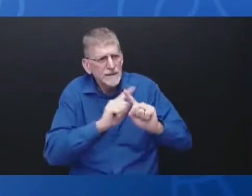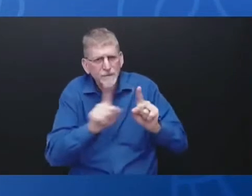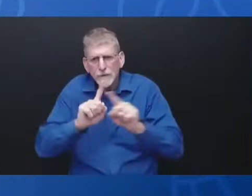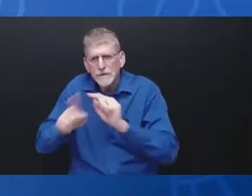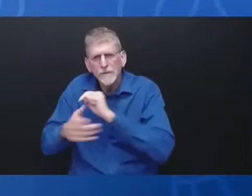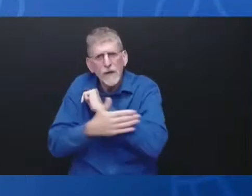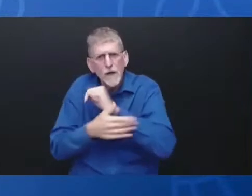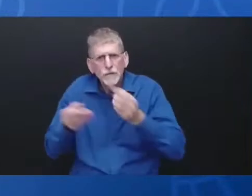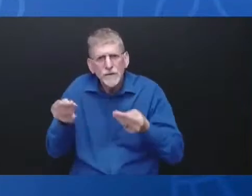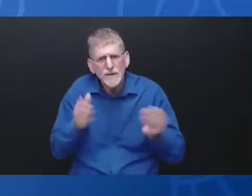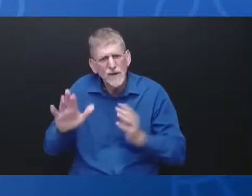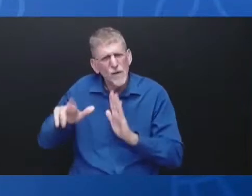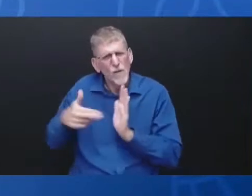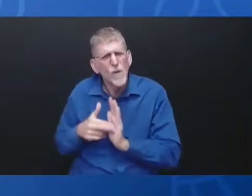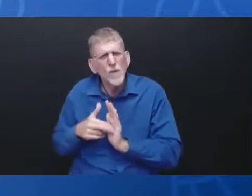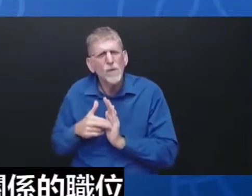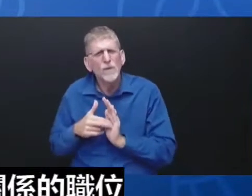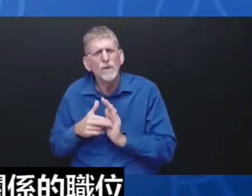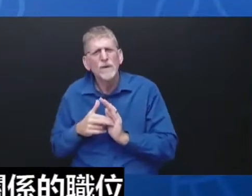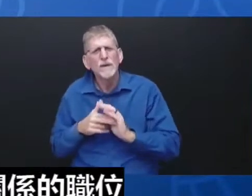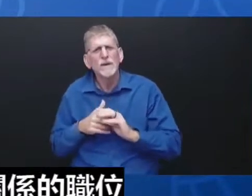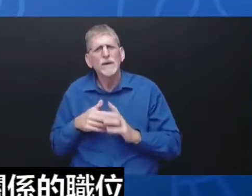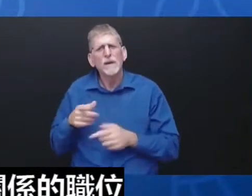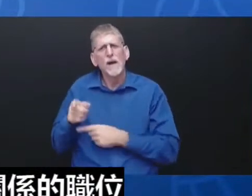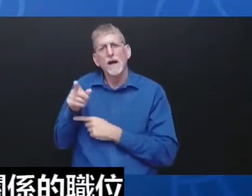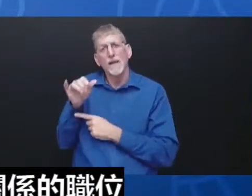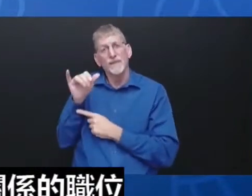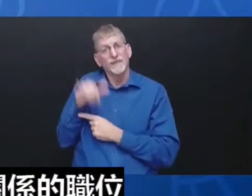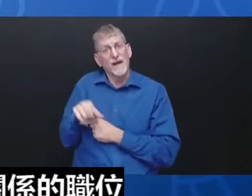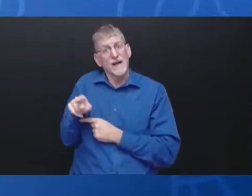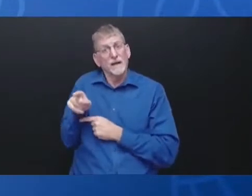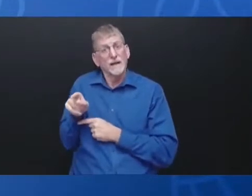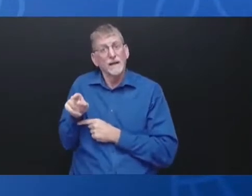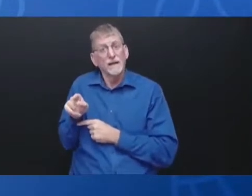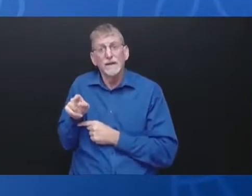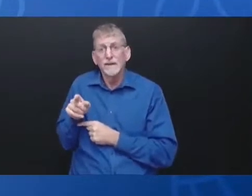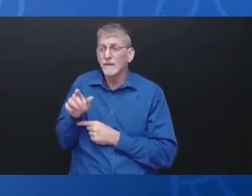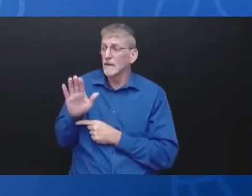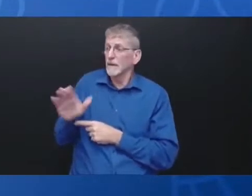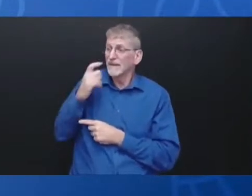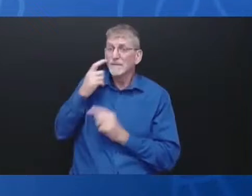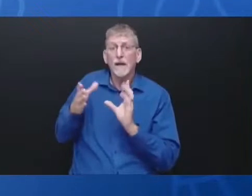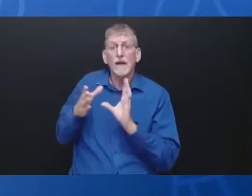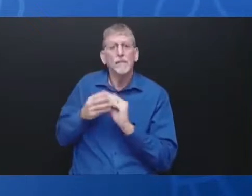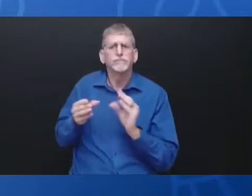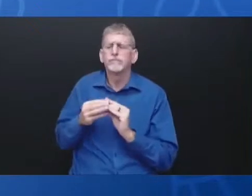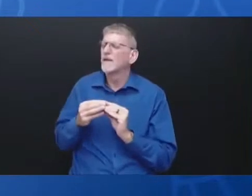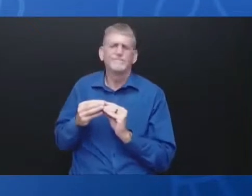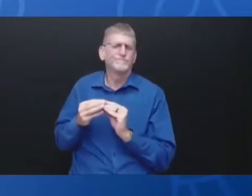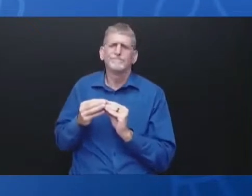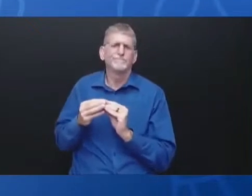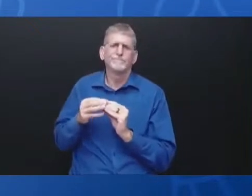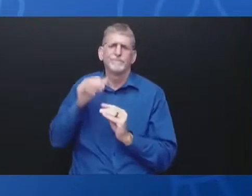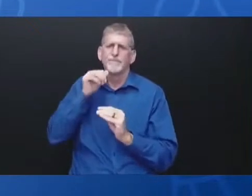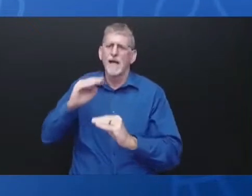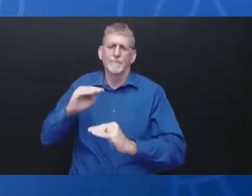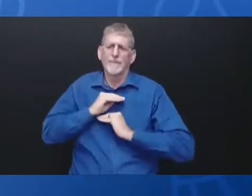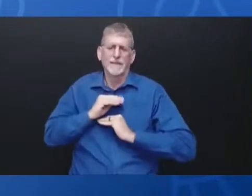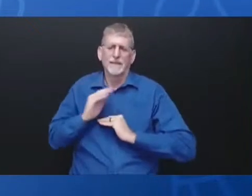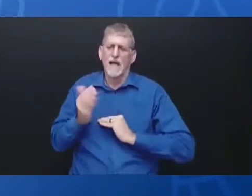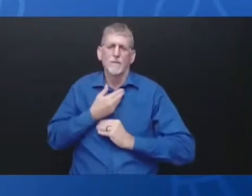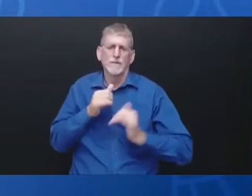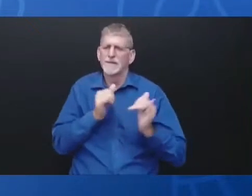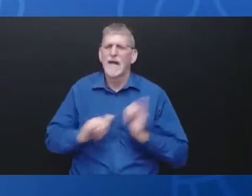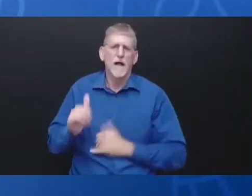This particular individual certainly didn't meet that standard, and it is a message to people of what America expects,